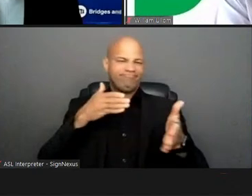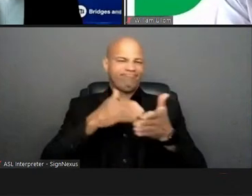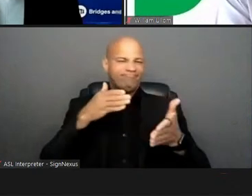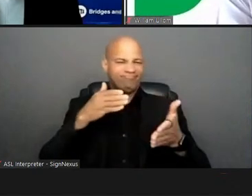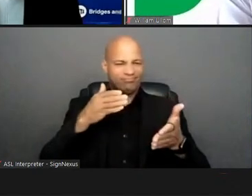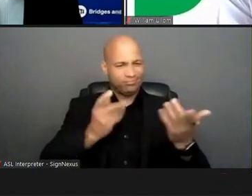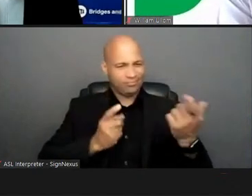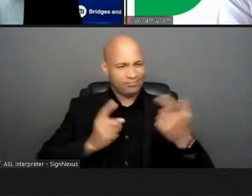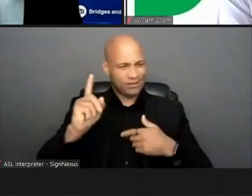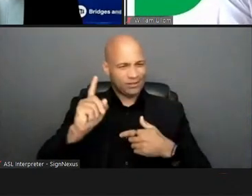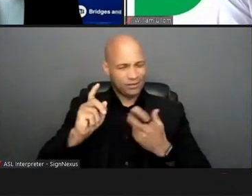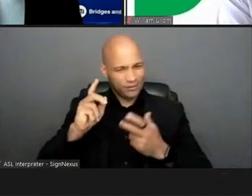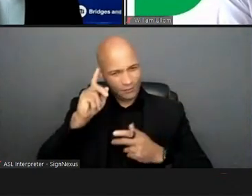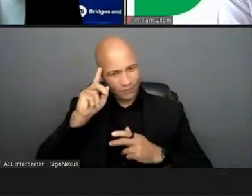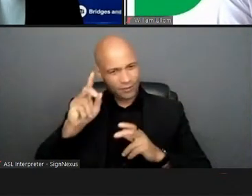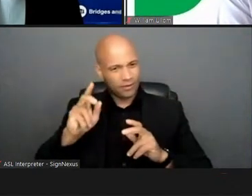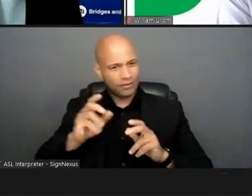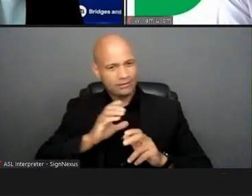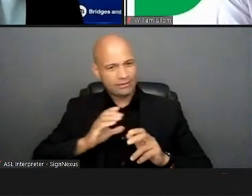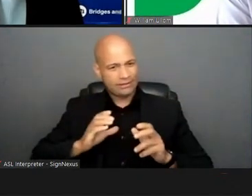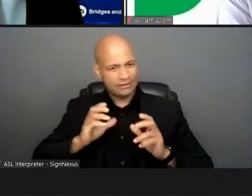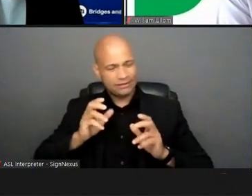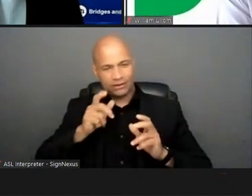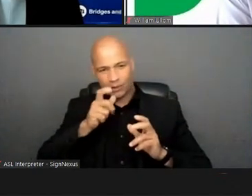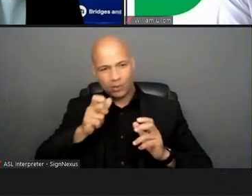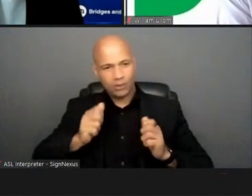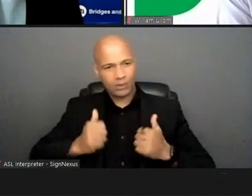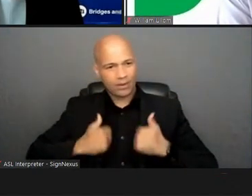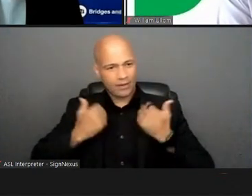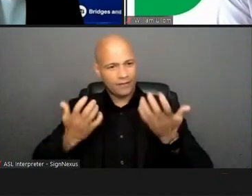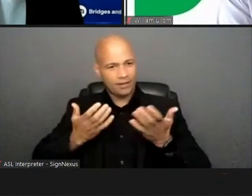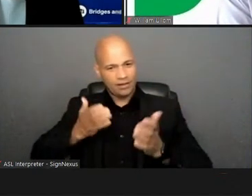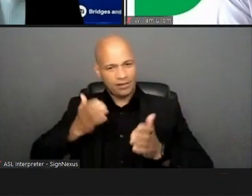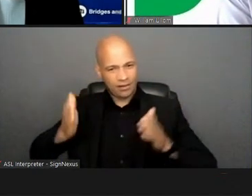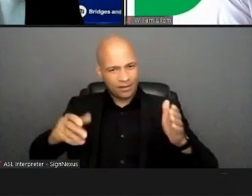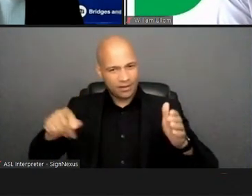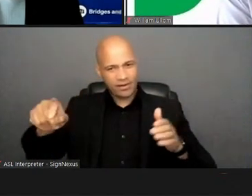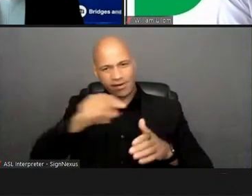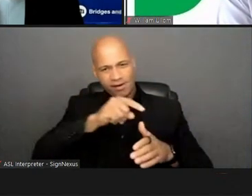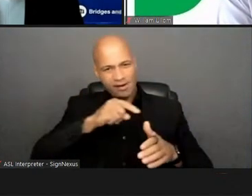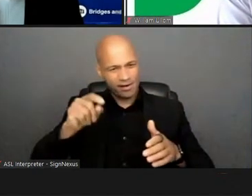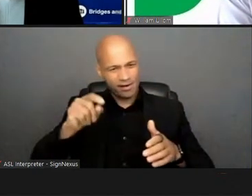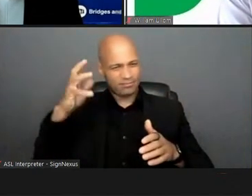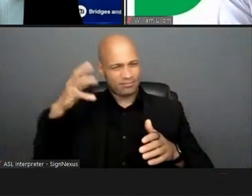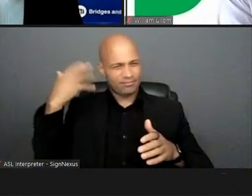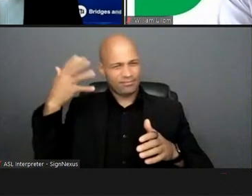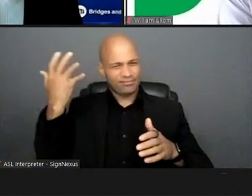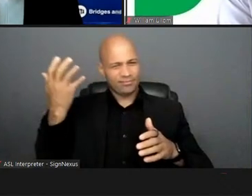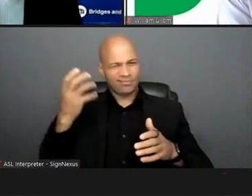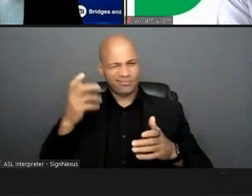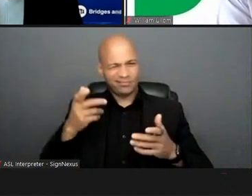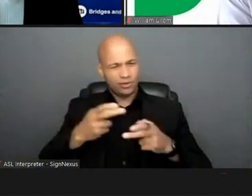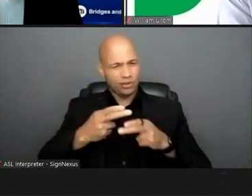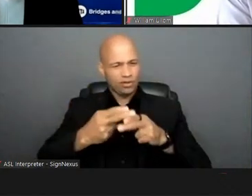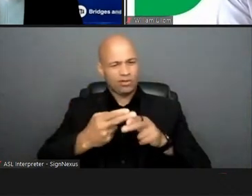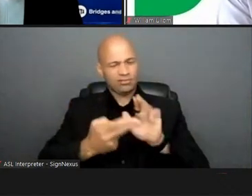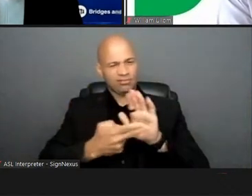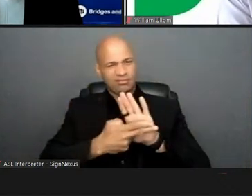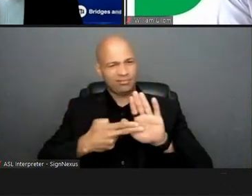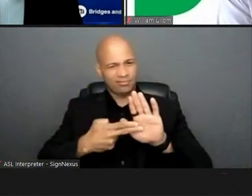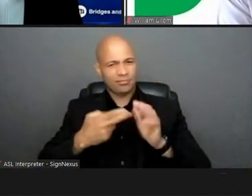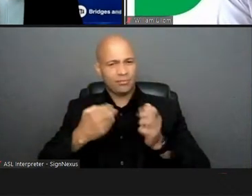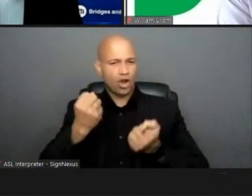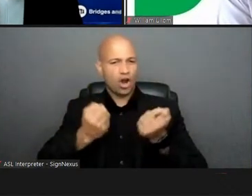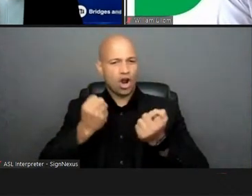insult to the hard-working citizens of the city and our Suburban neighbors the absolutely Preposterous term car culture makes me